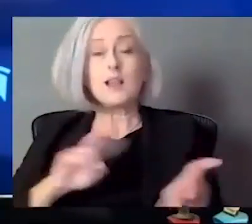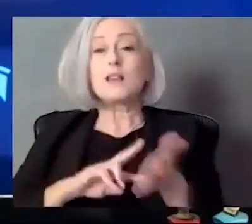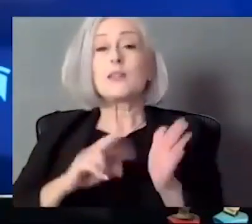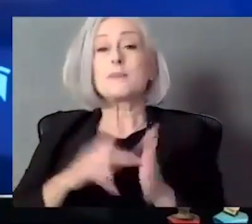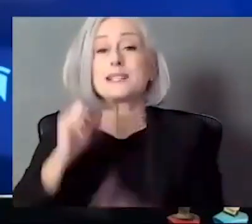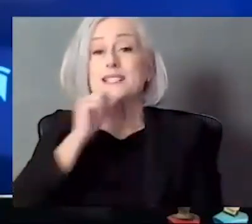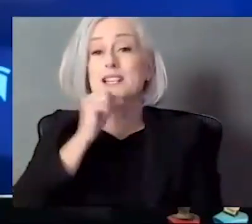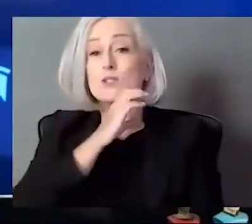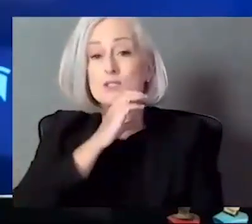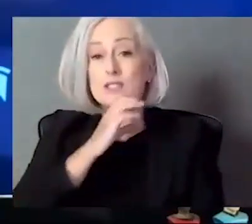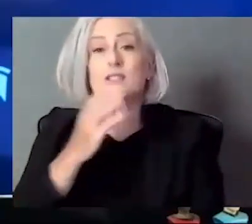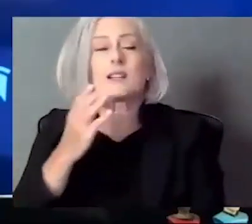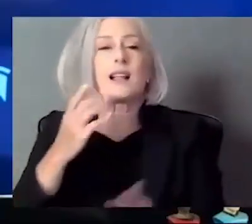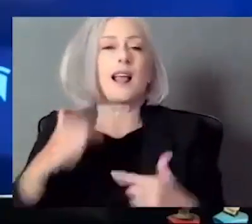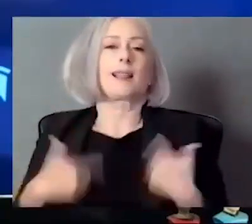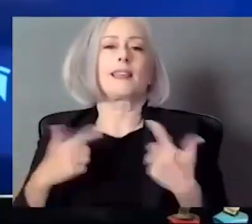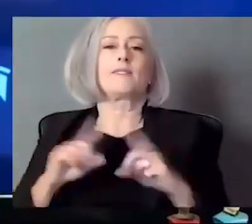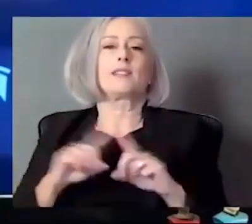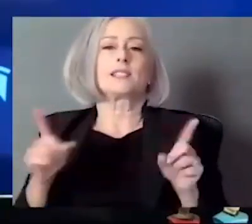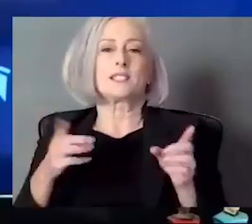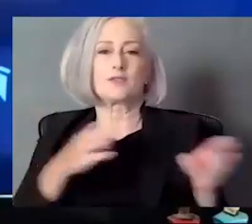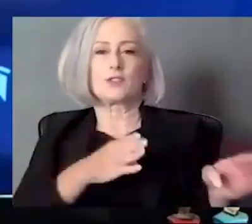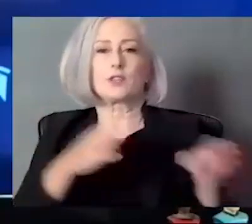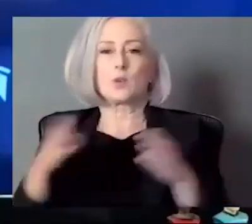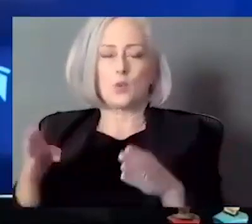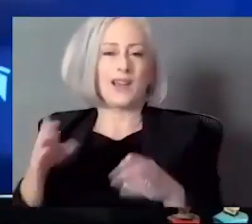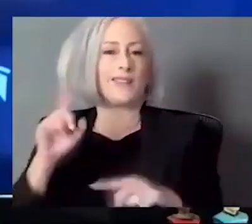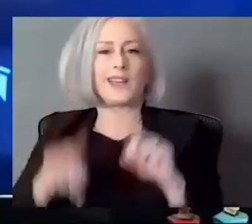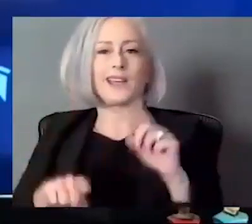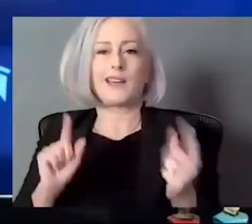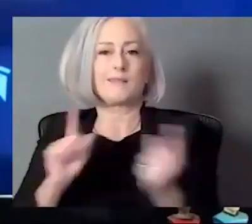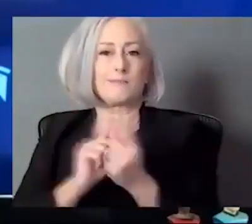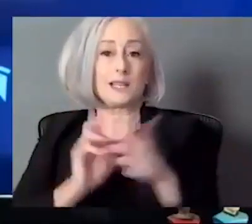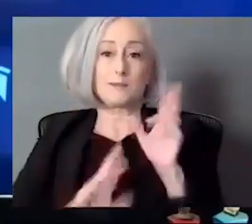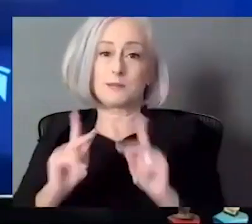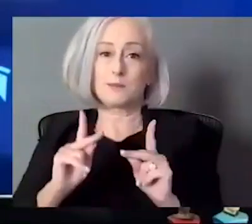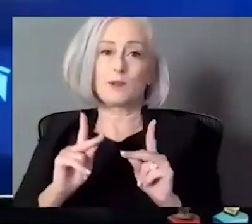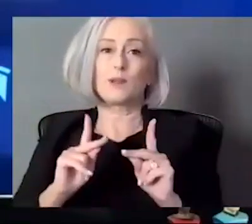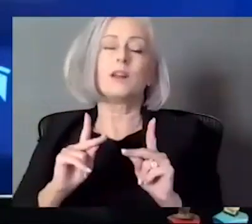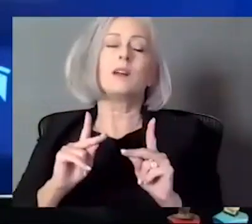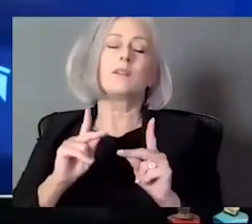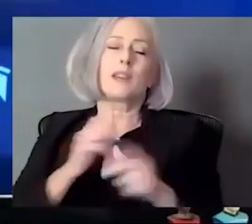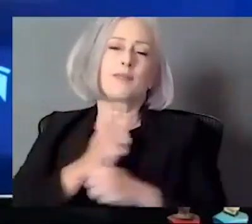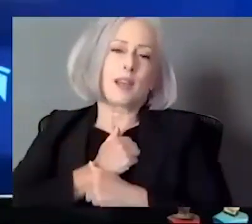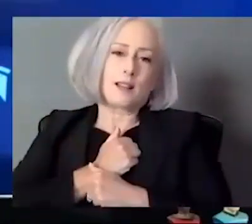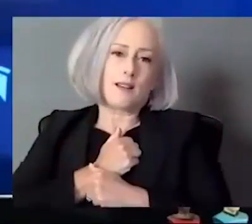them. That's what I would be most concerned about. But I think the people who live in senior there